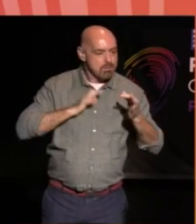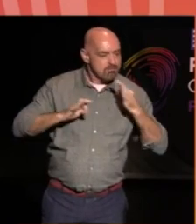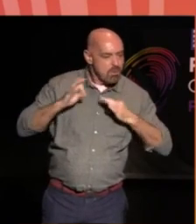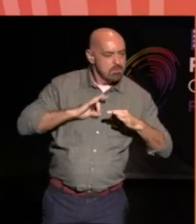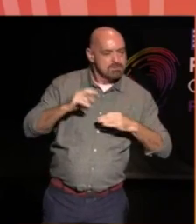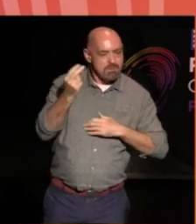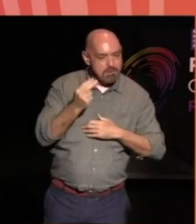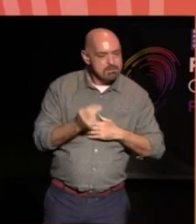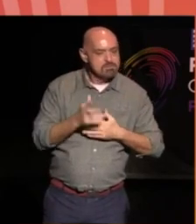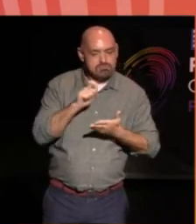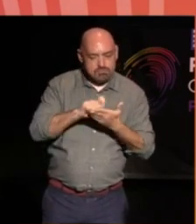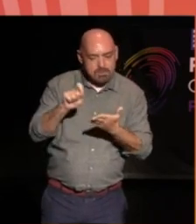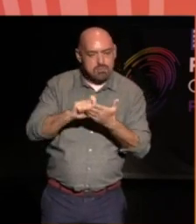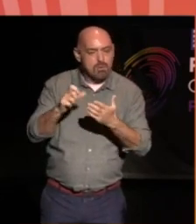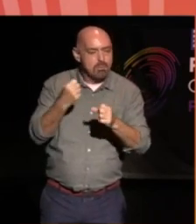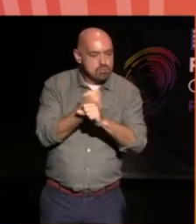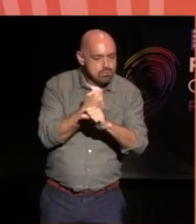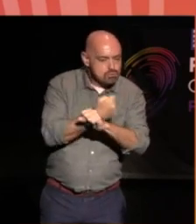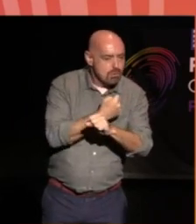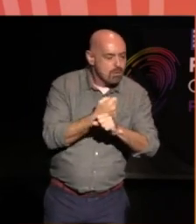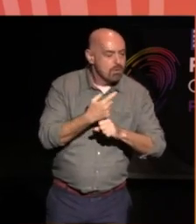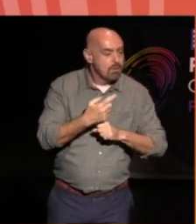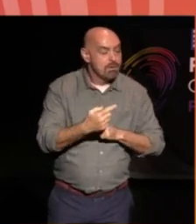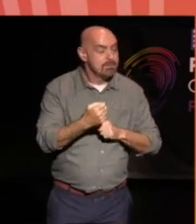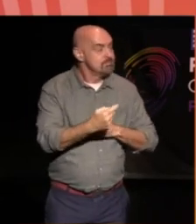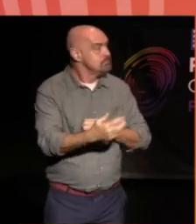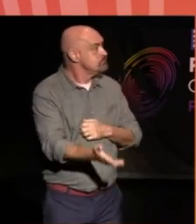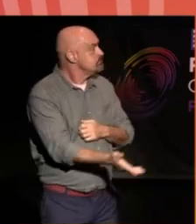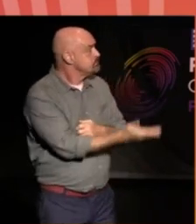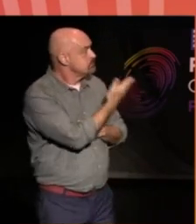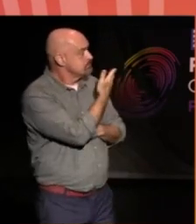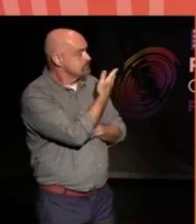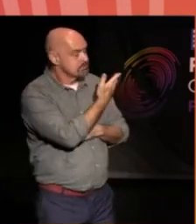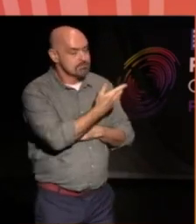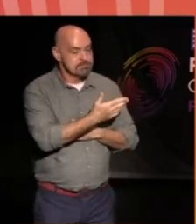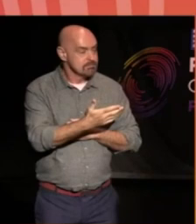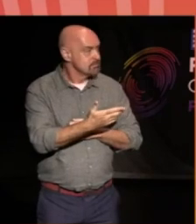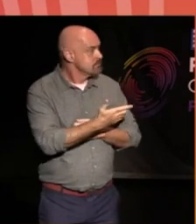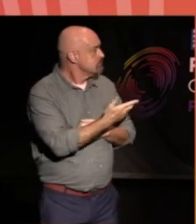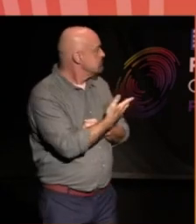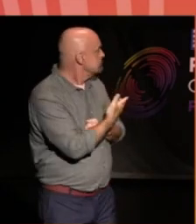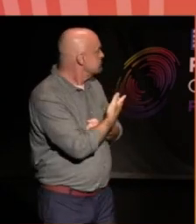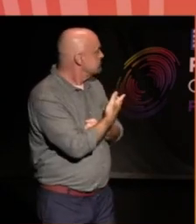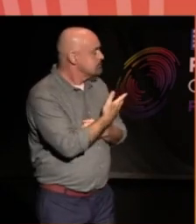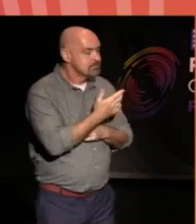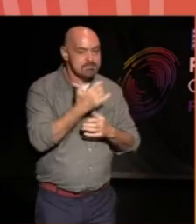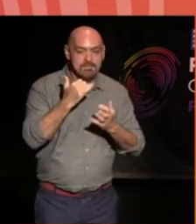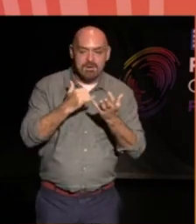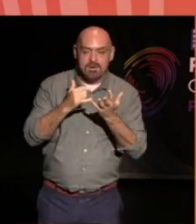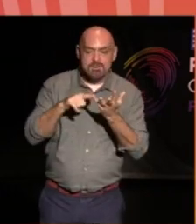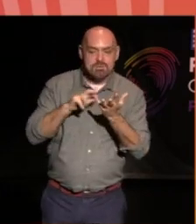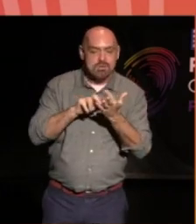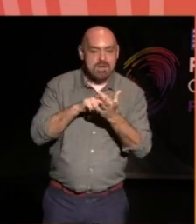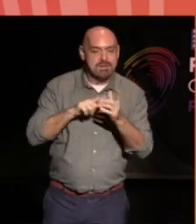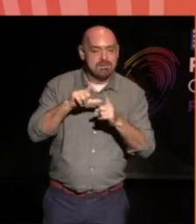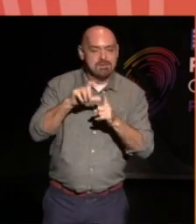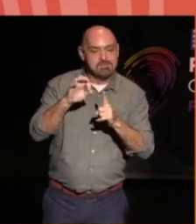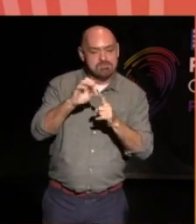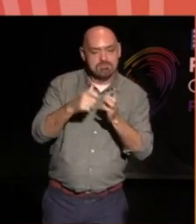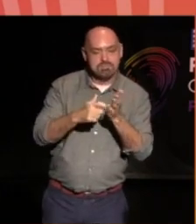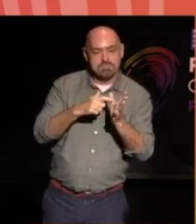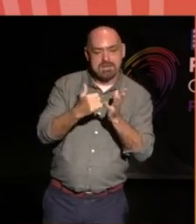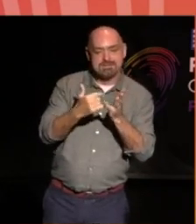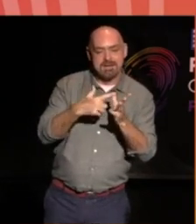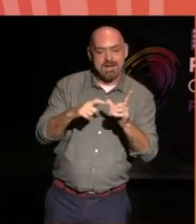producer. And in pixels above us shortly is Sunand Prasad. Now, Sunand